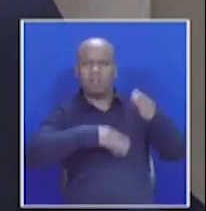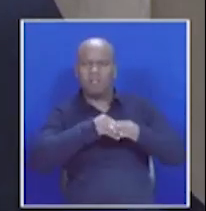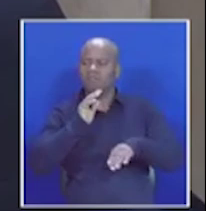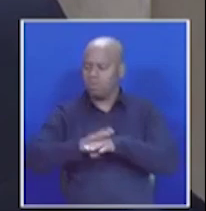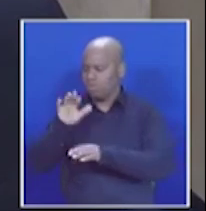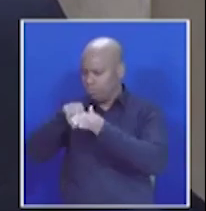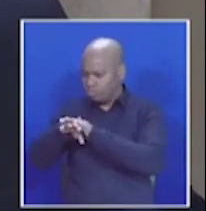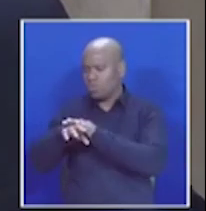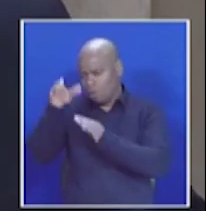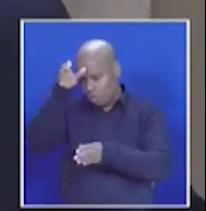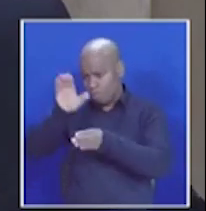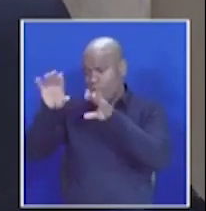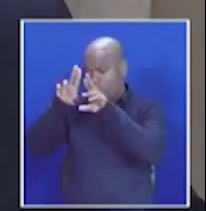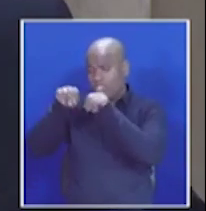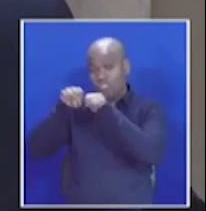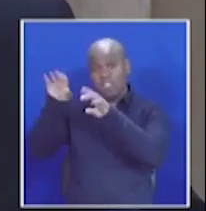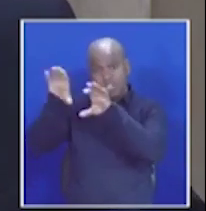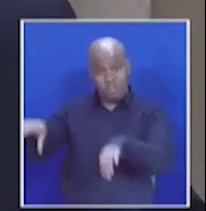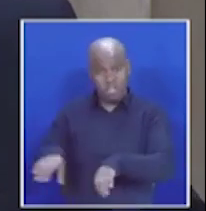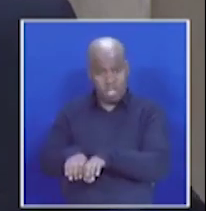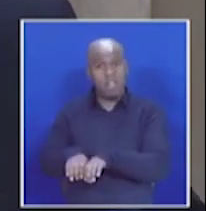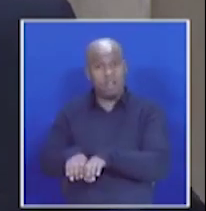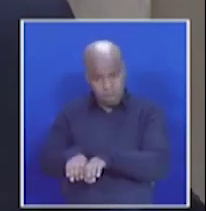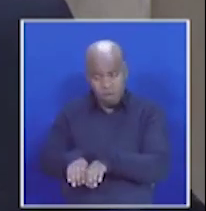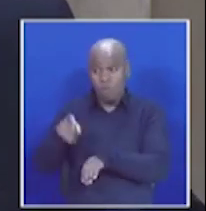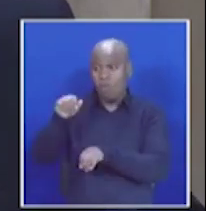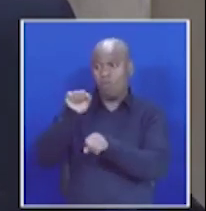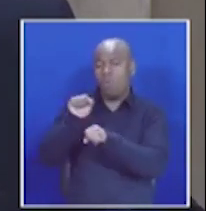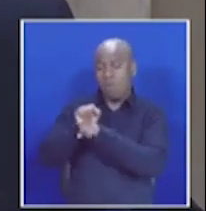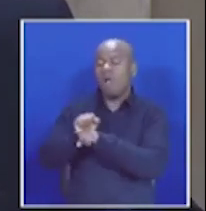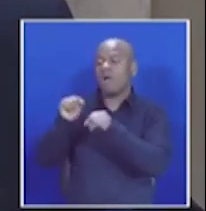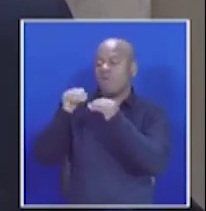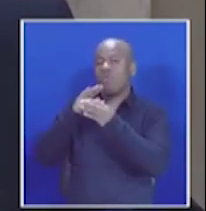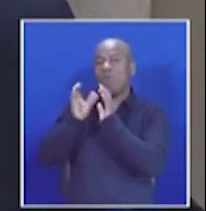obtaining a national certificate, also in community house